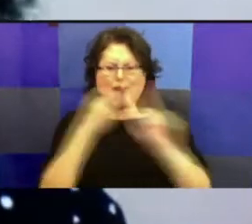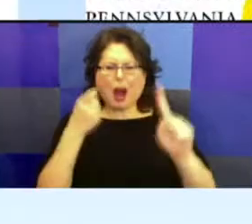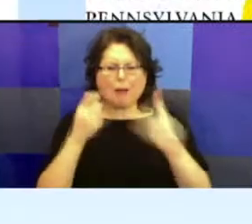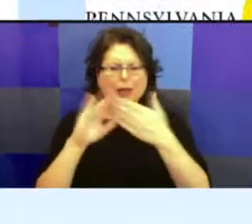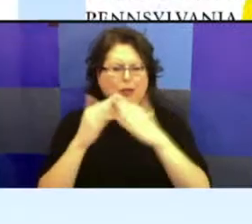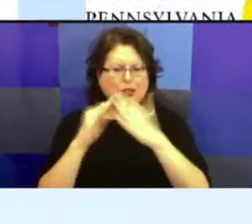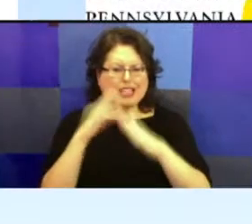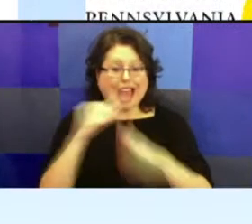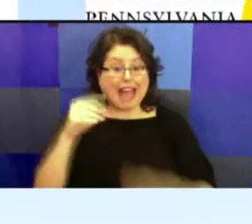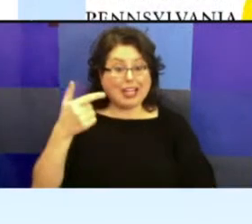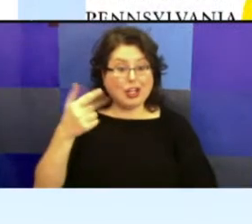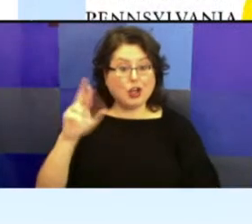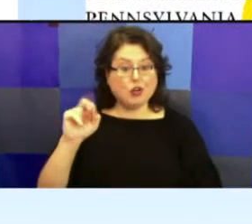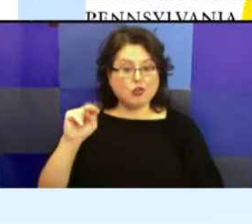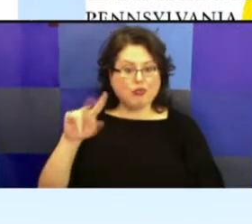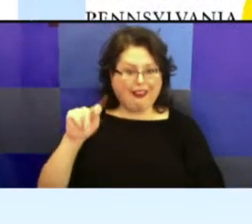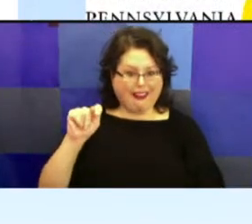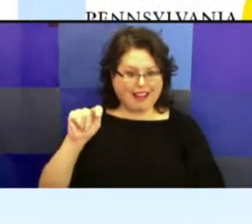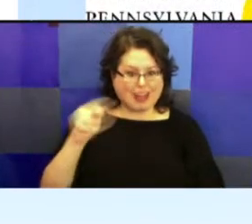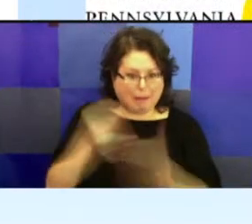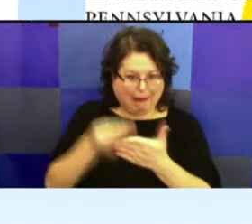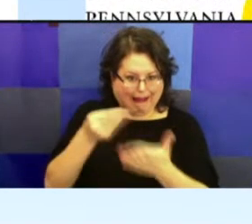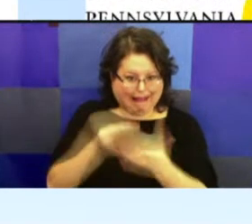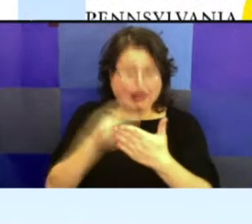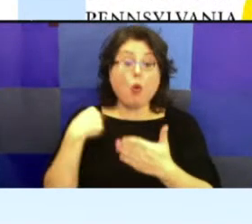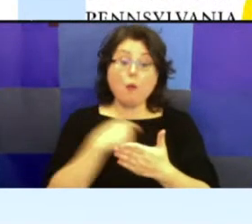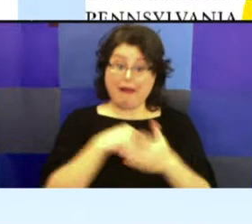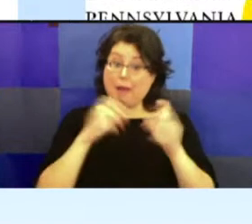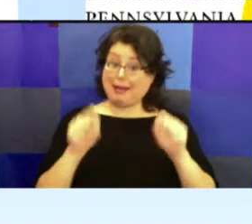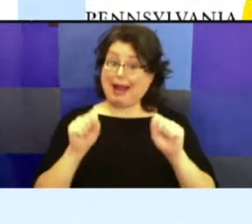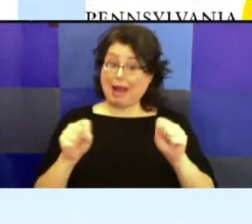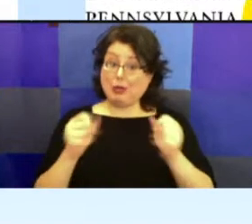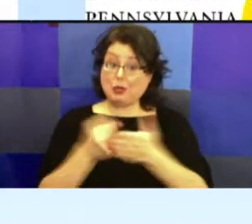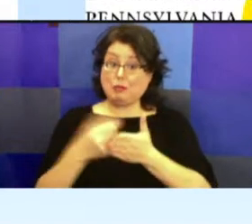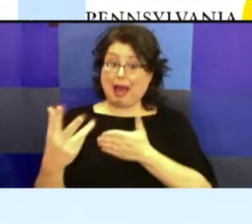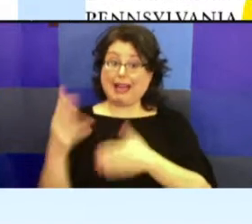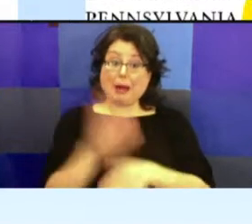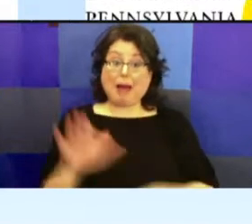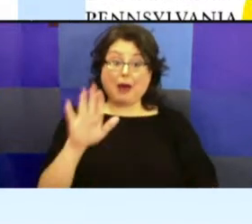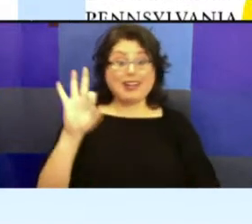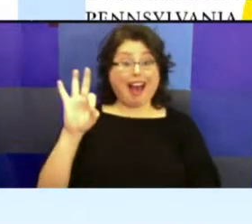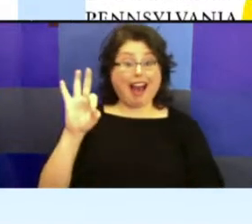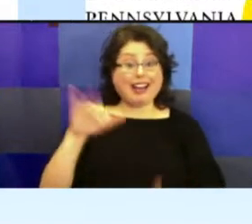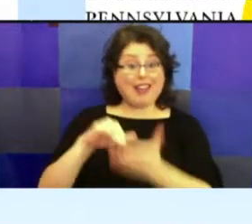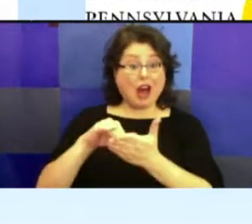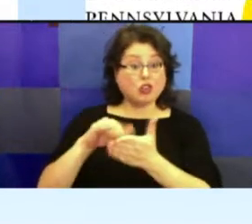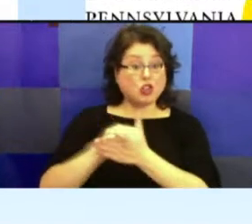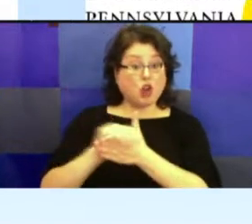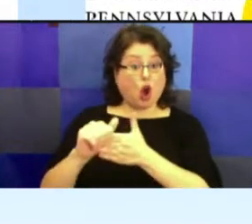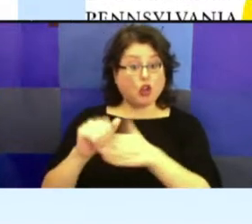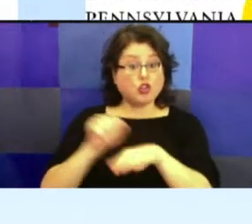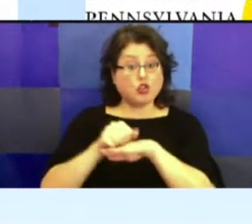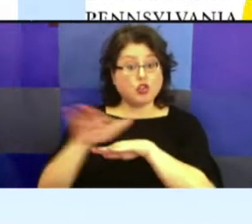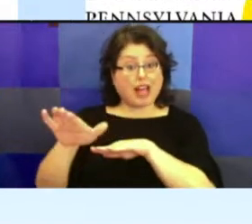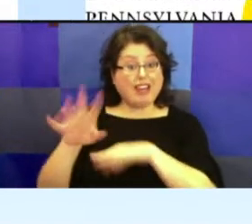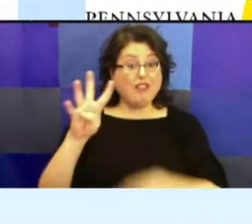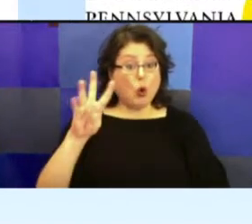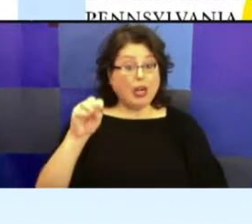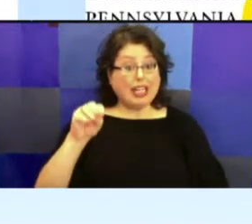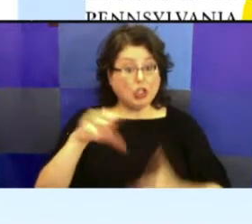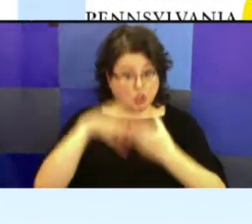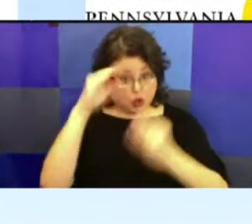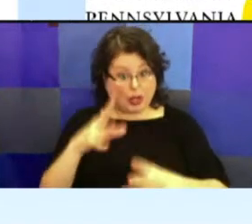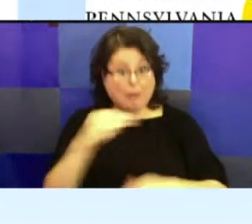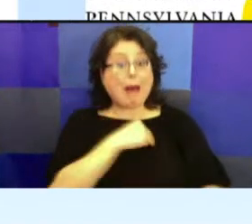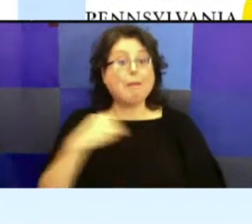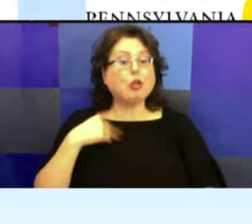been able to provide, to spend about $9,000 to send almost 40 student members to conferences